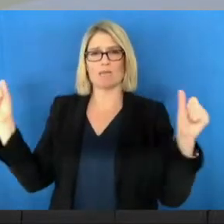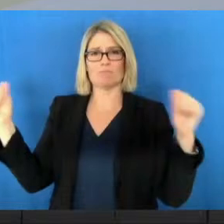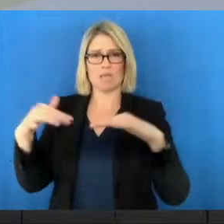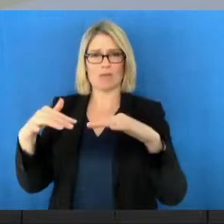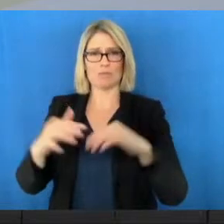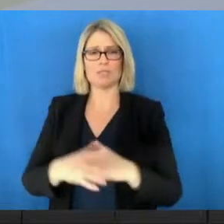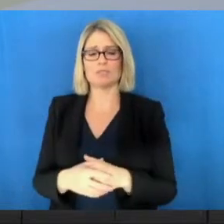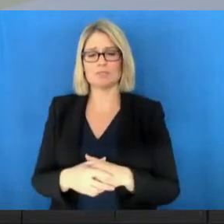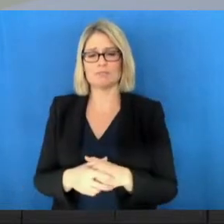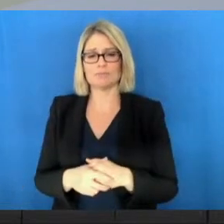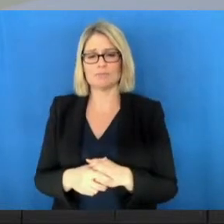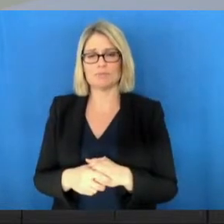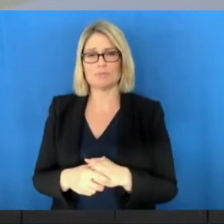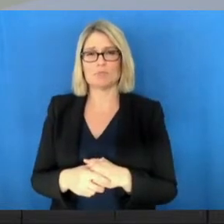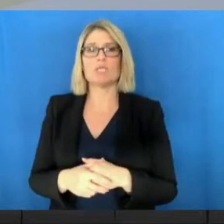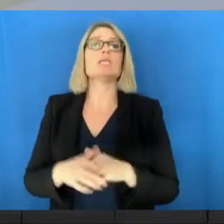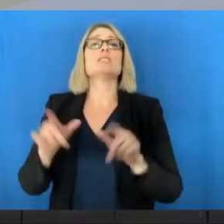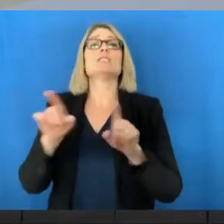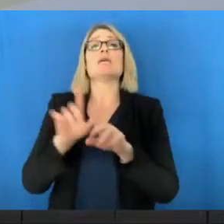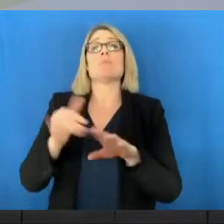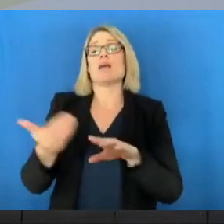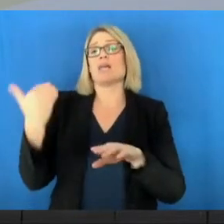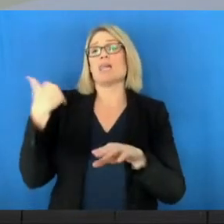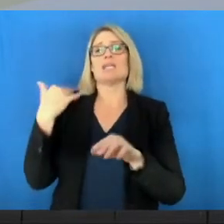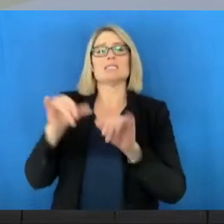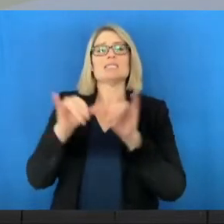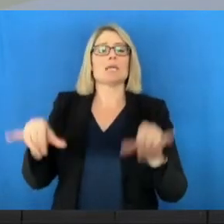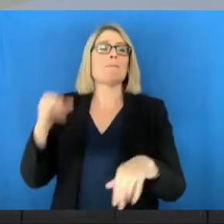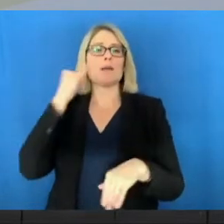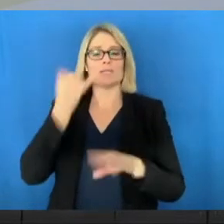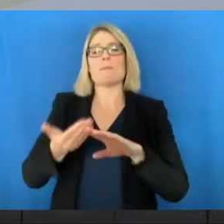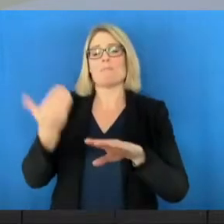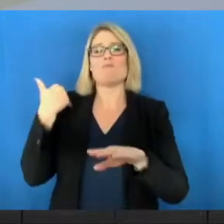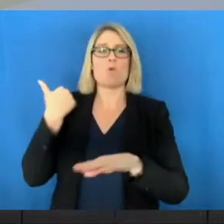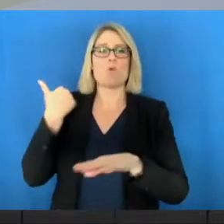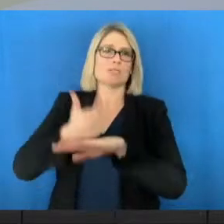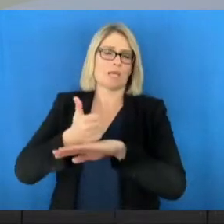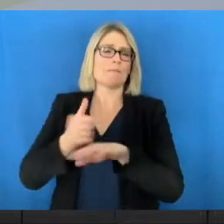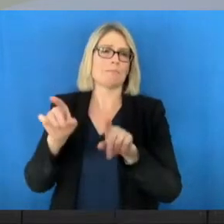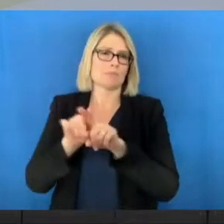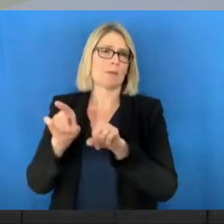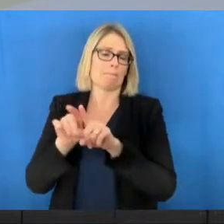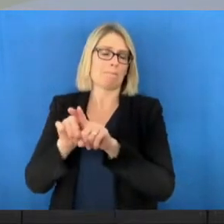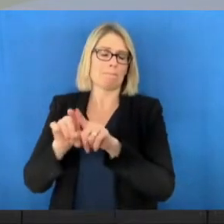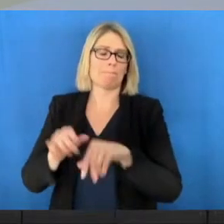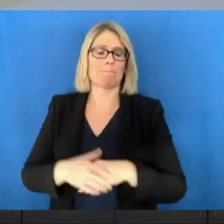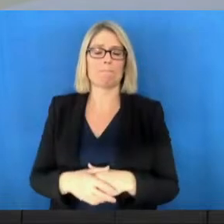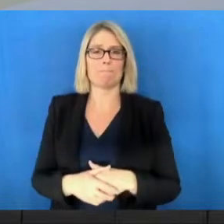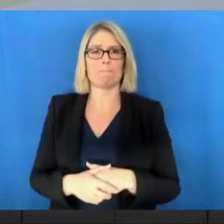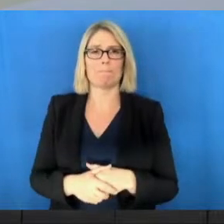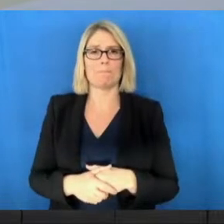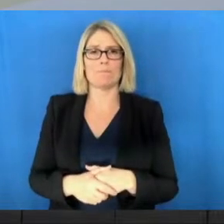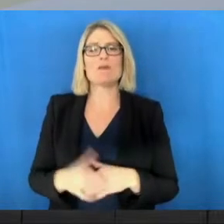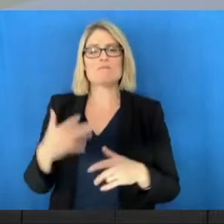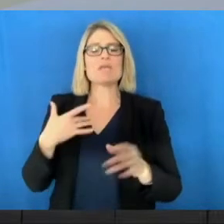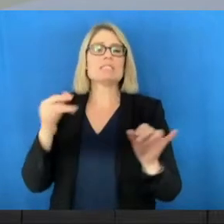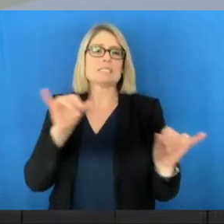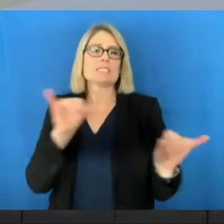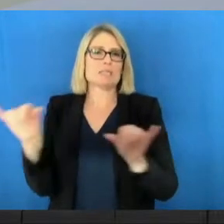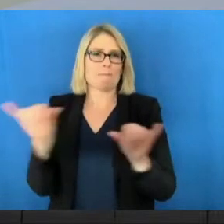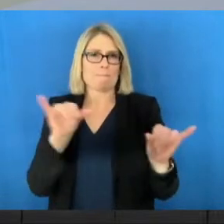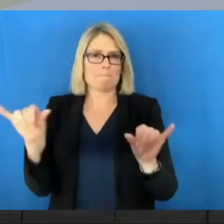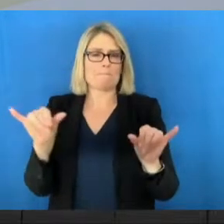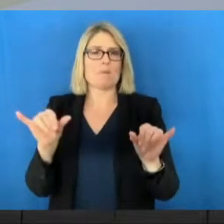to what we've had in place before, but and probably similar to what they're doing